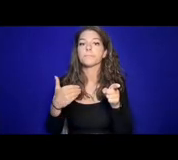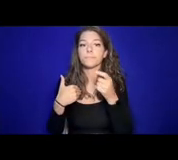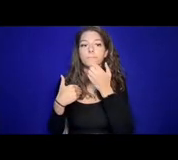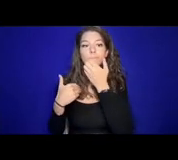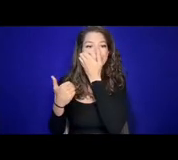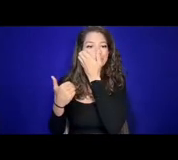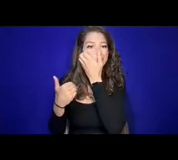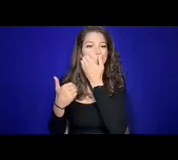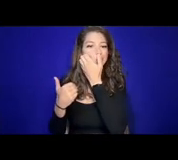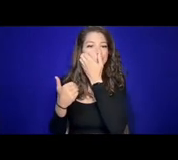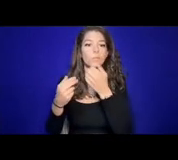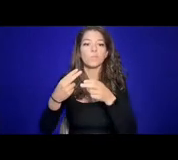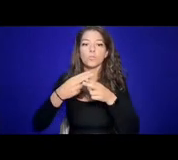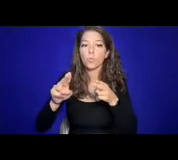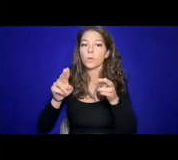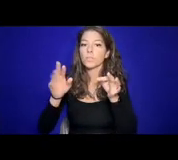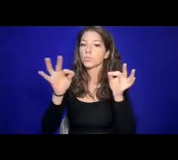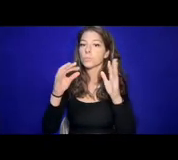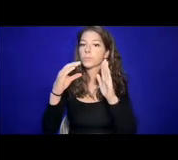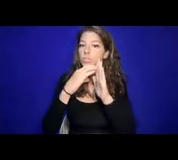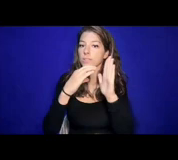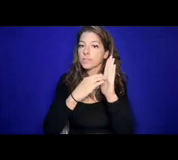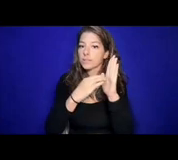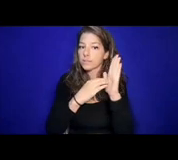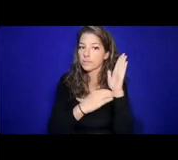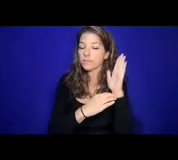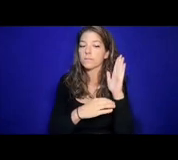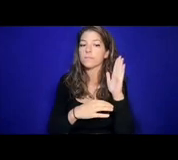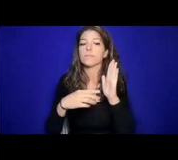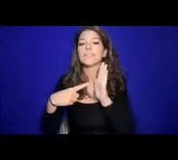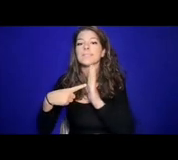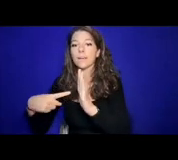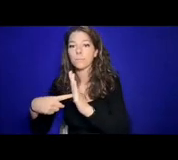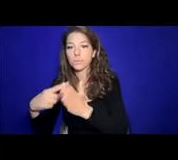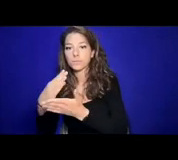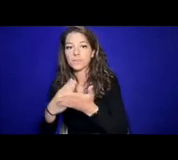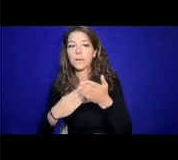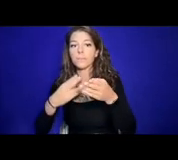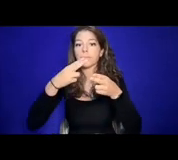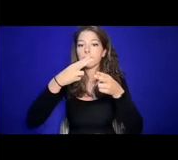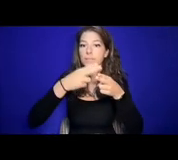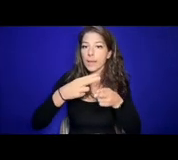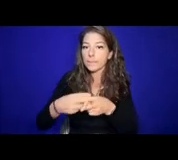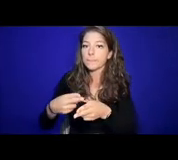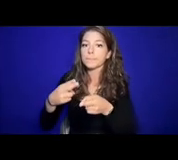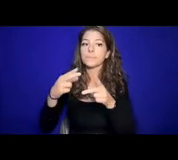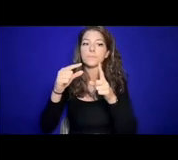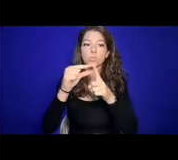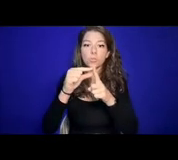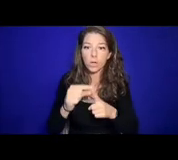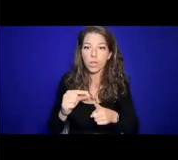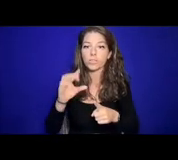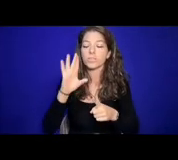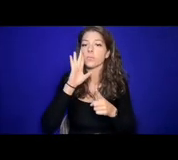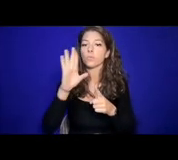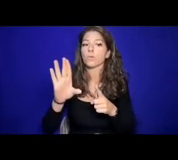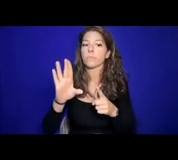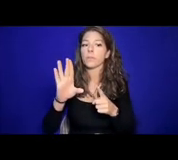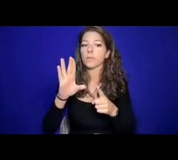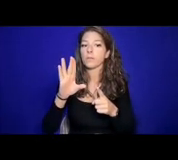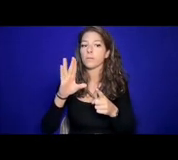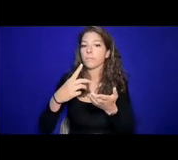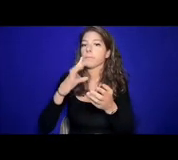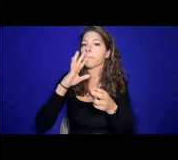a table of a short description and examples of some of the names and terminology that will be referenced